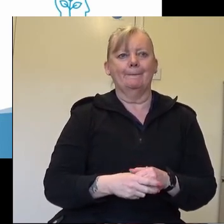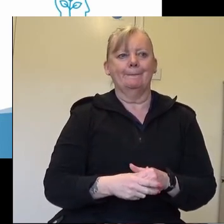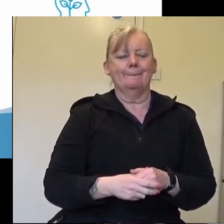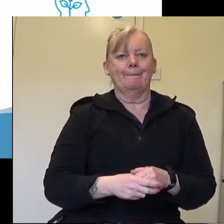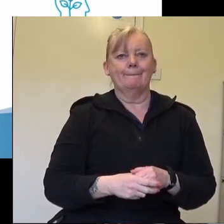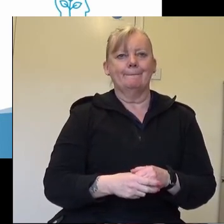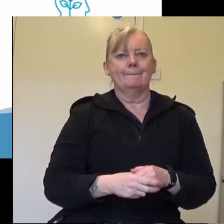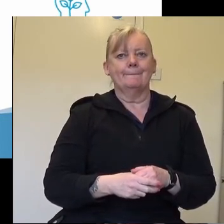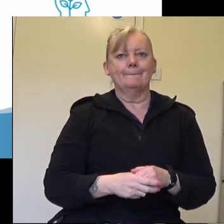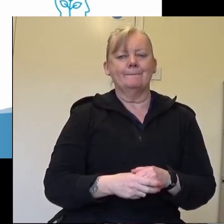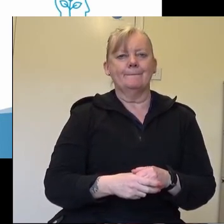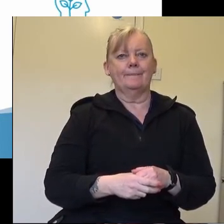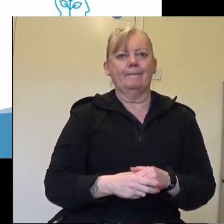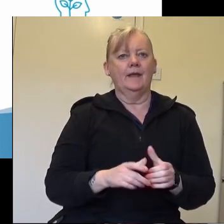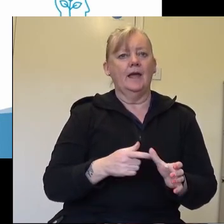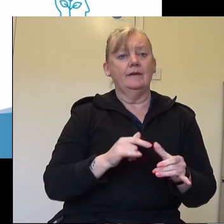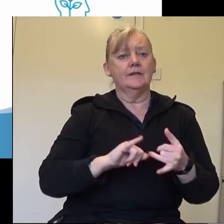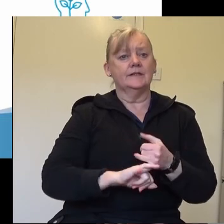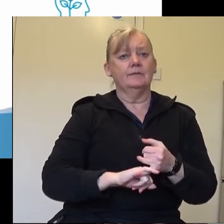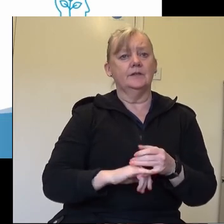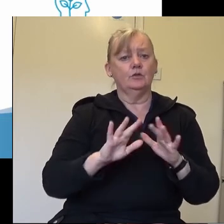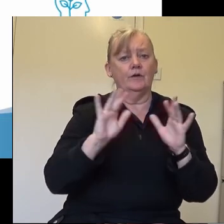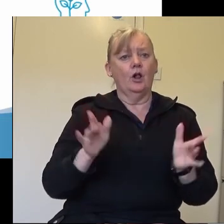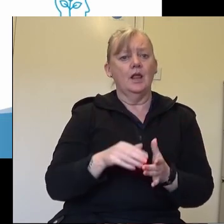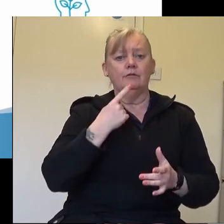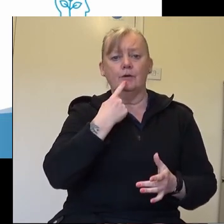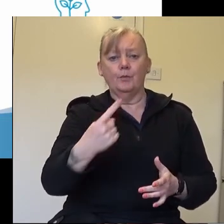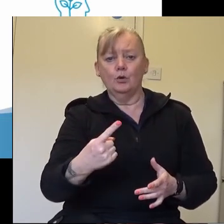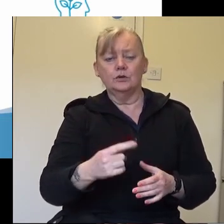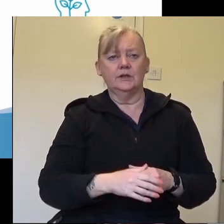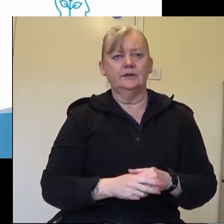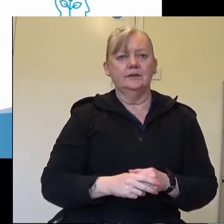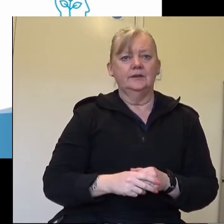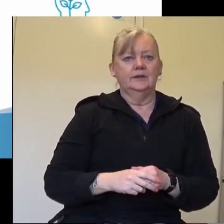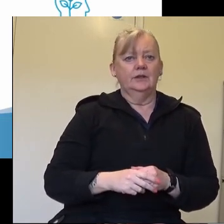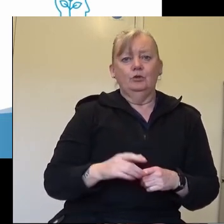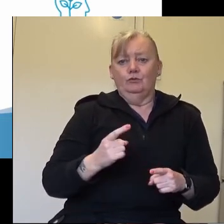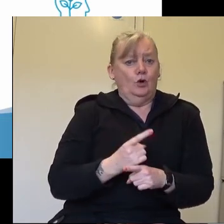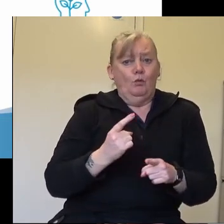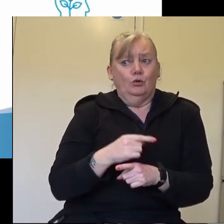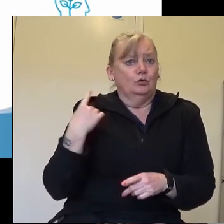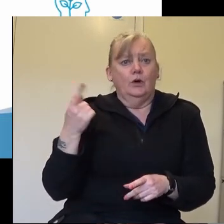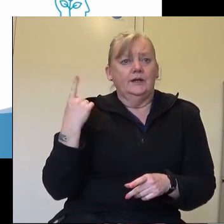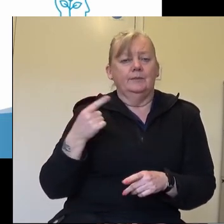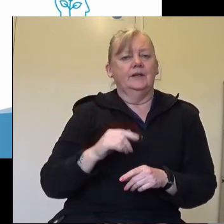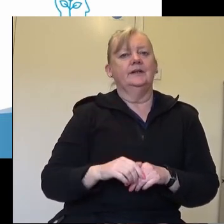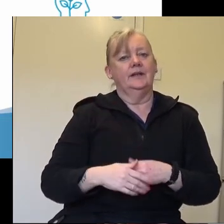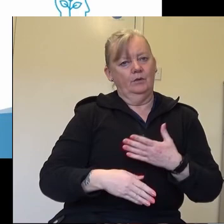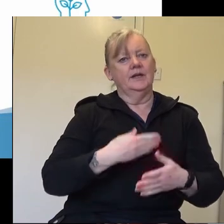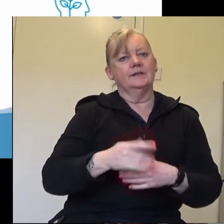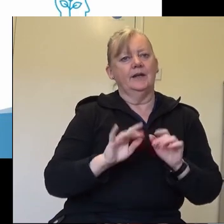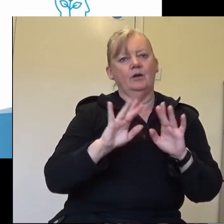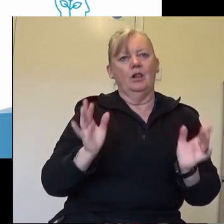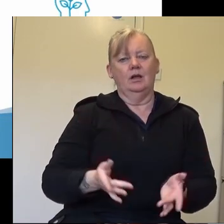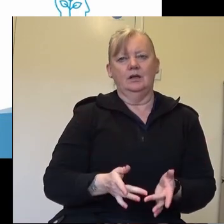it's the police, the 999, the 101. In Avon and Somerset, there is online reporting as well if you don't want to speak to anybody, and